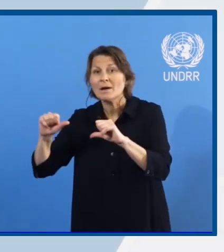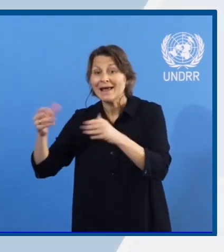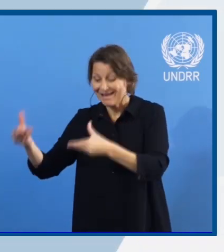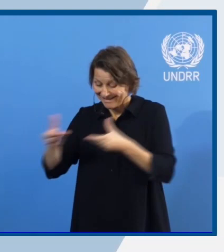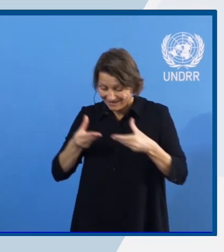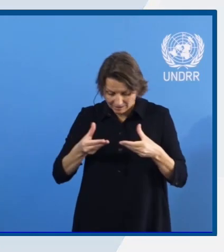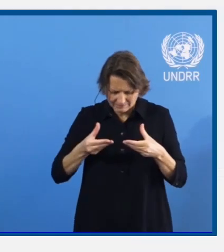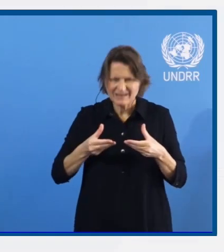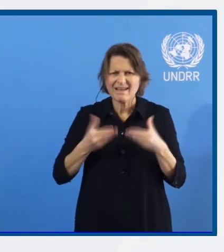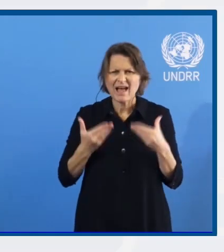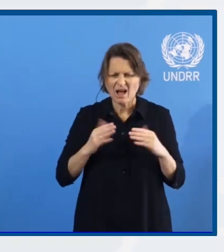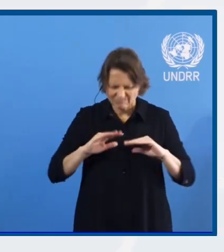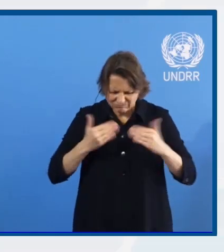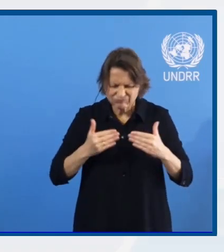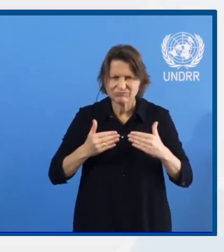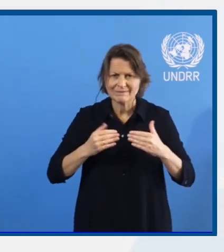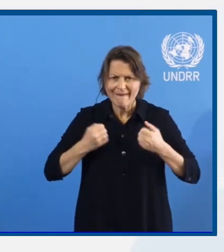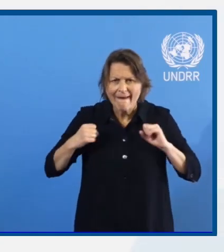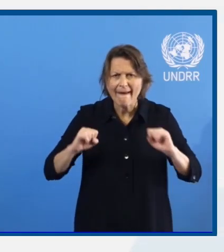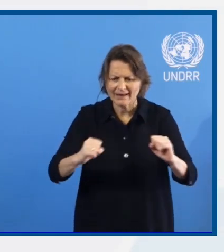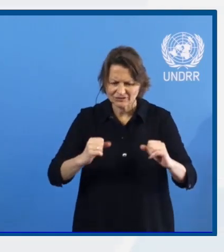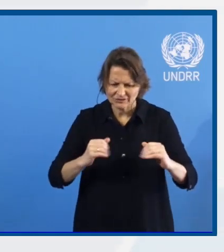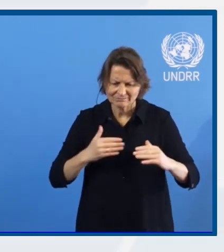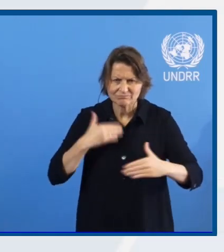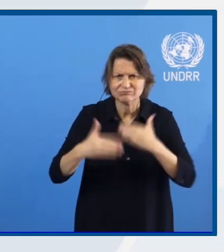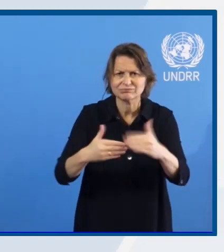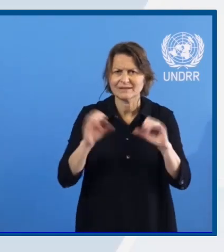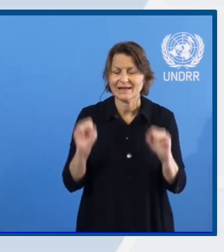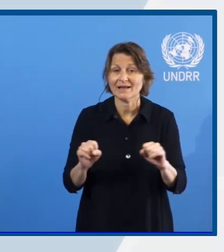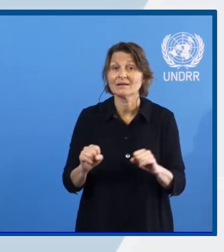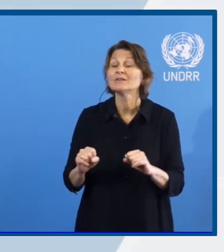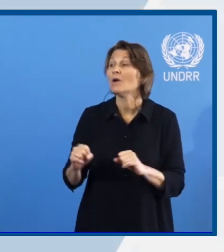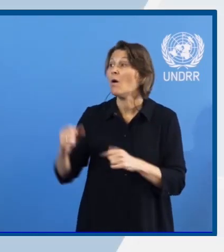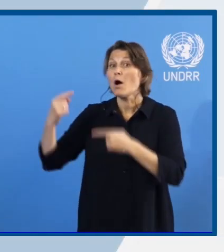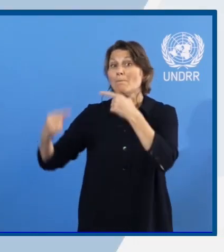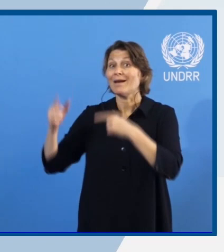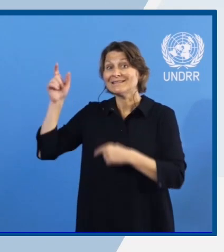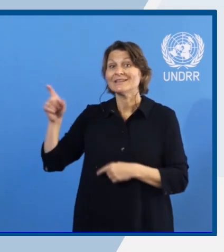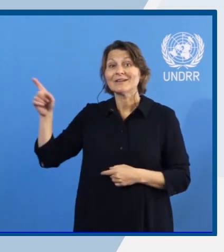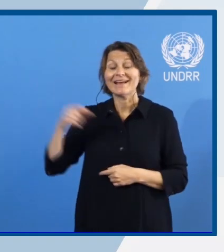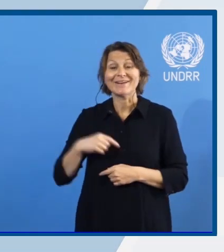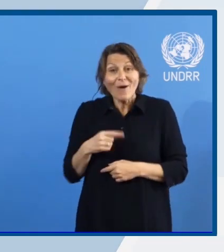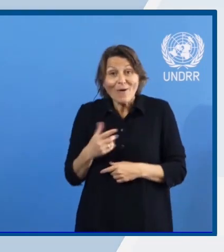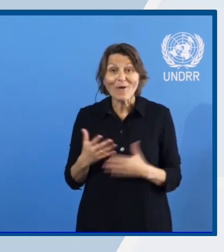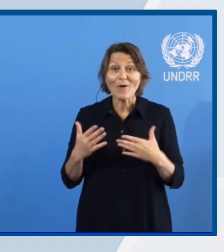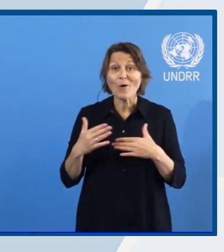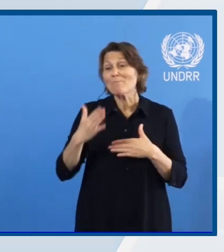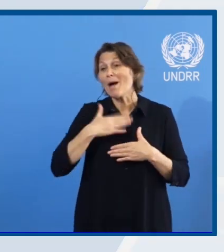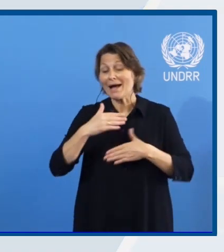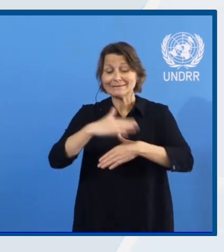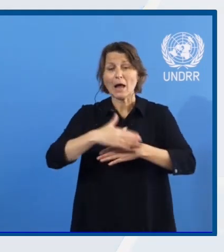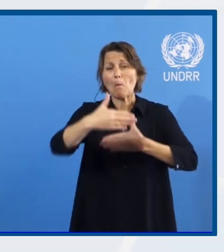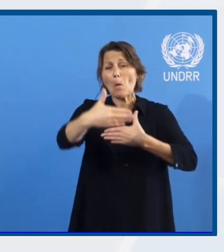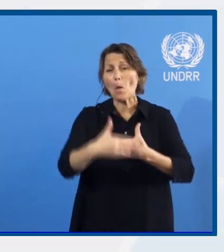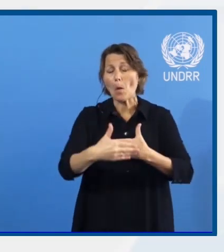actionable information. It's a miscommunication of the politician who is happy that the return period is 6 years and therefore